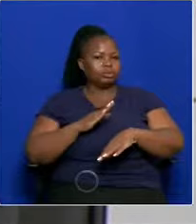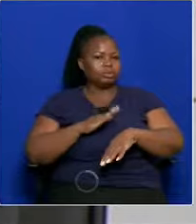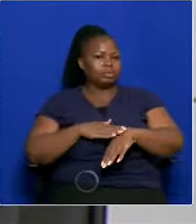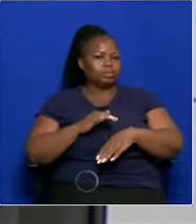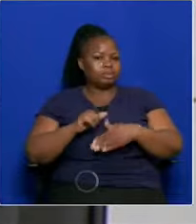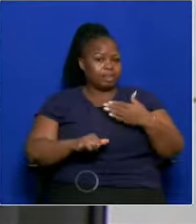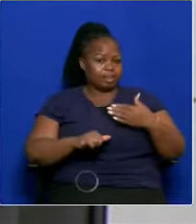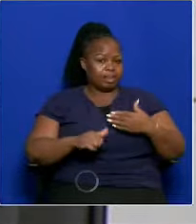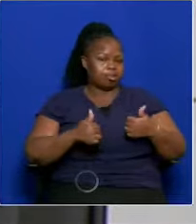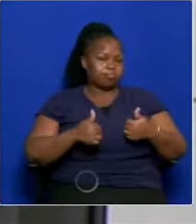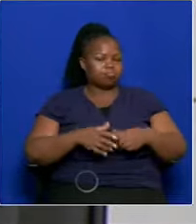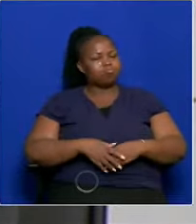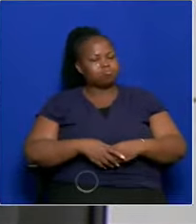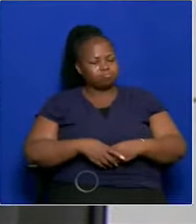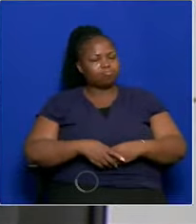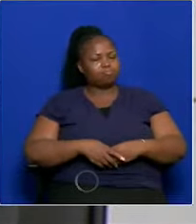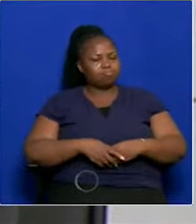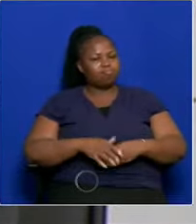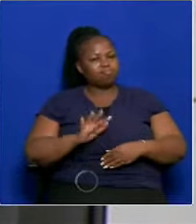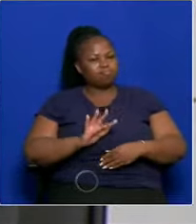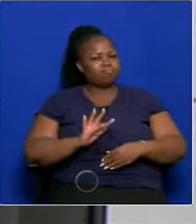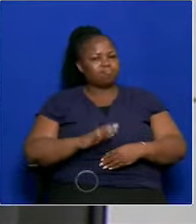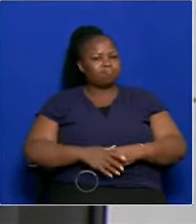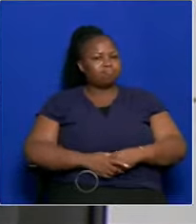I can estimate.